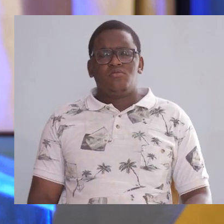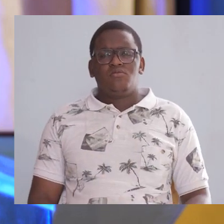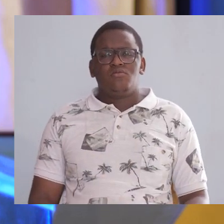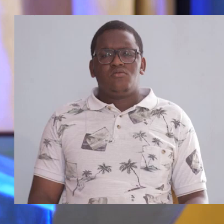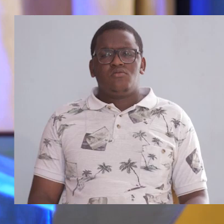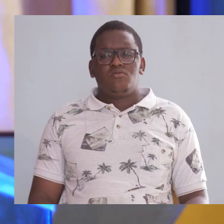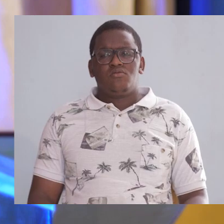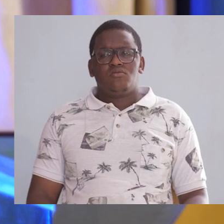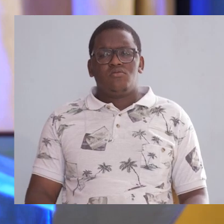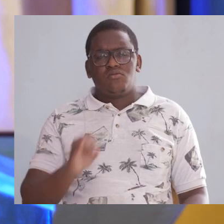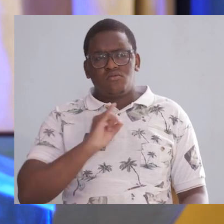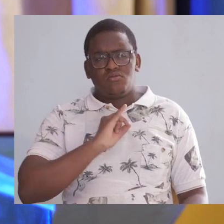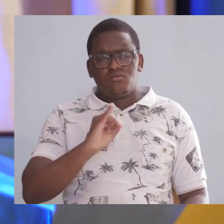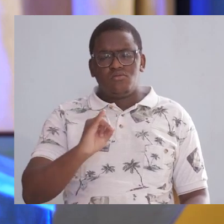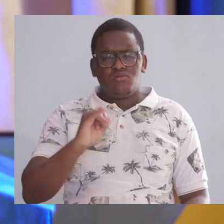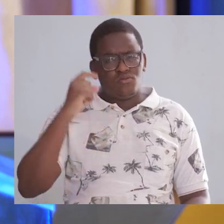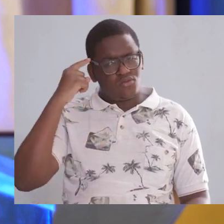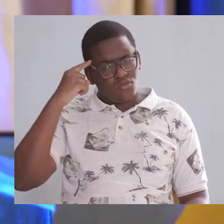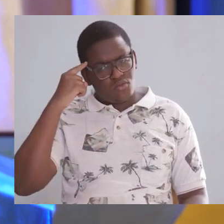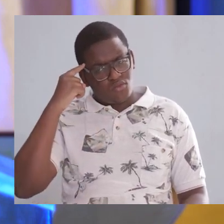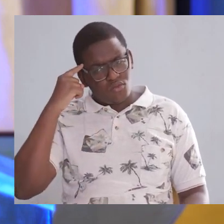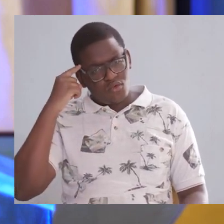I remember